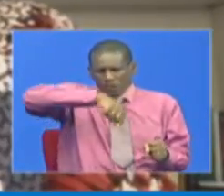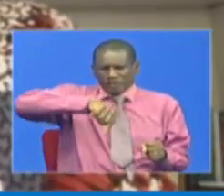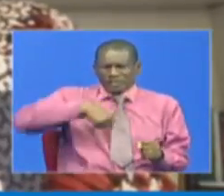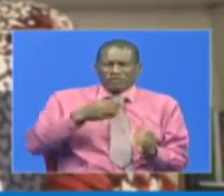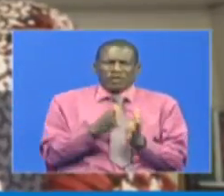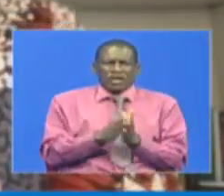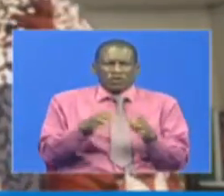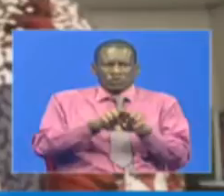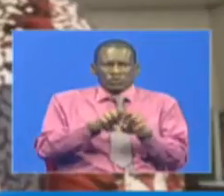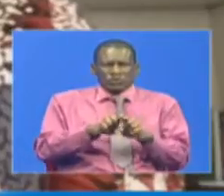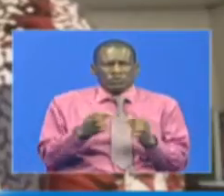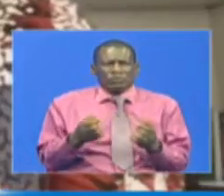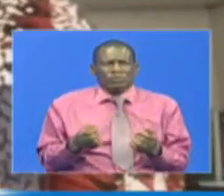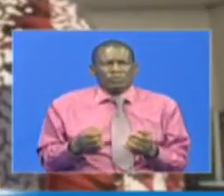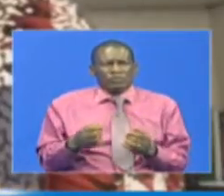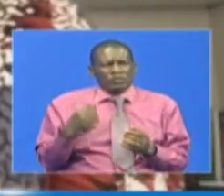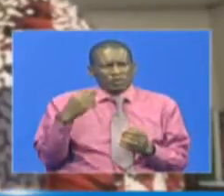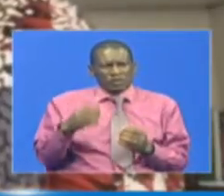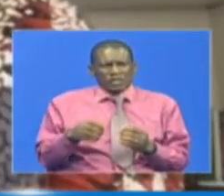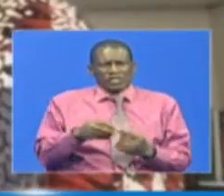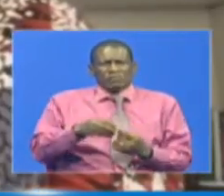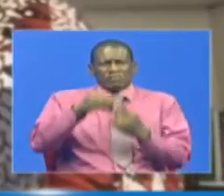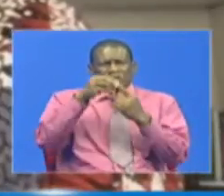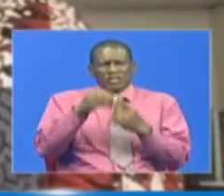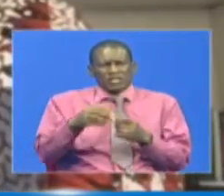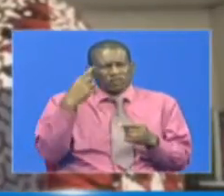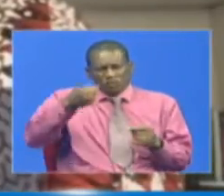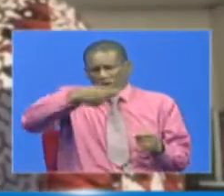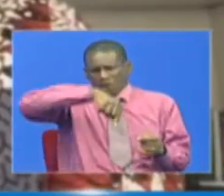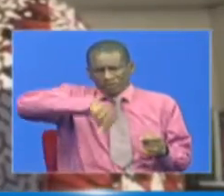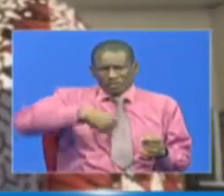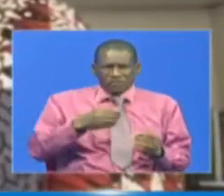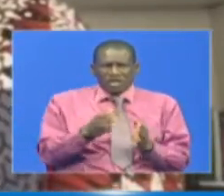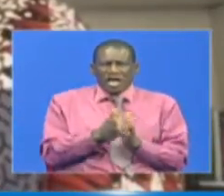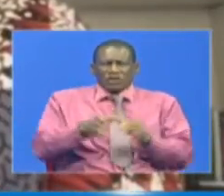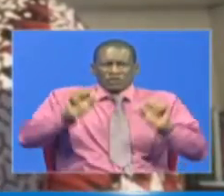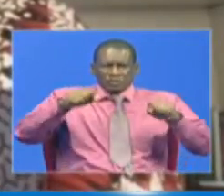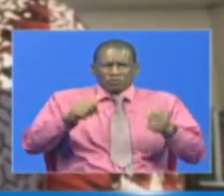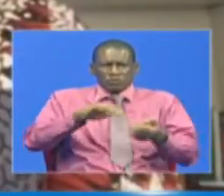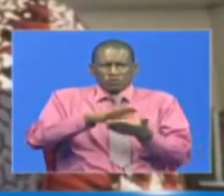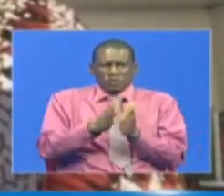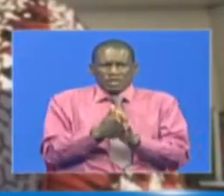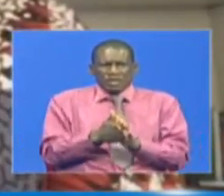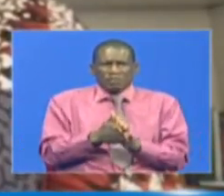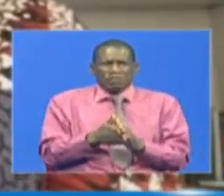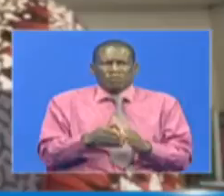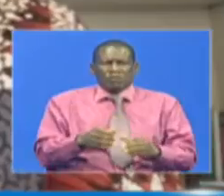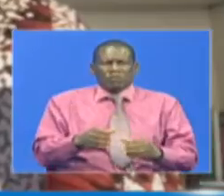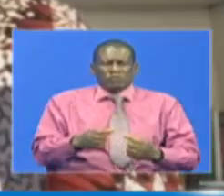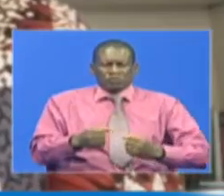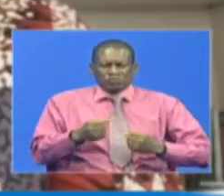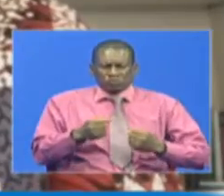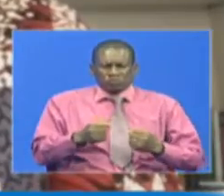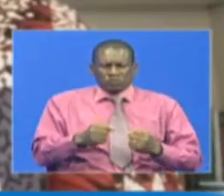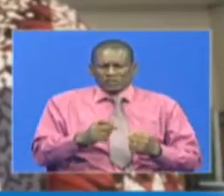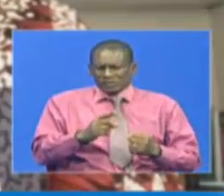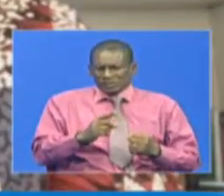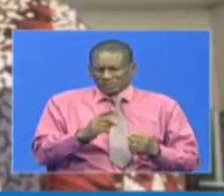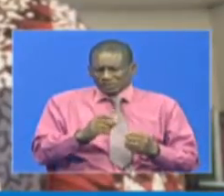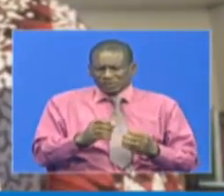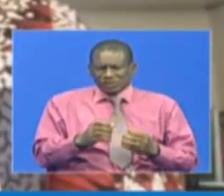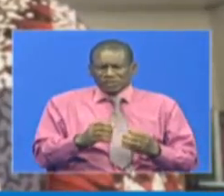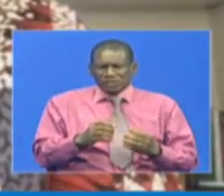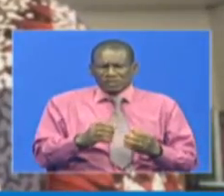for, yeah, and especially for ourselves, and we're able to become a lot more sophisticated.